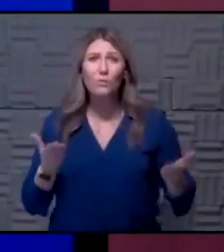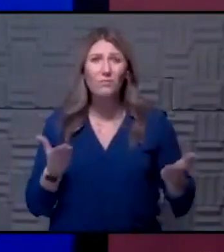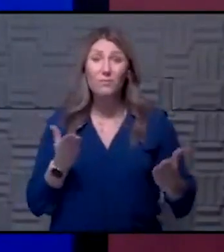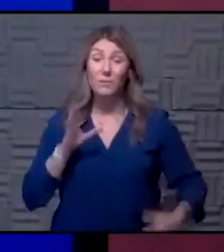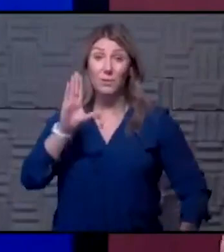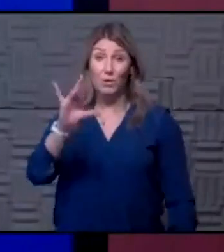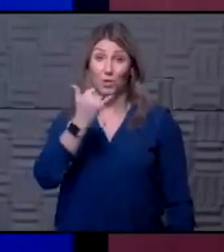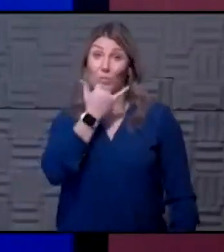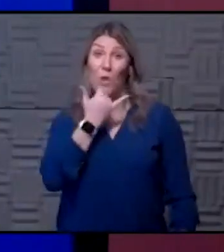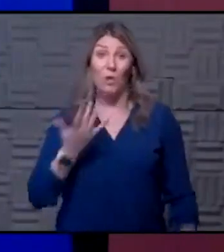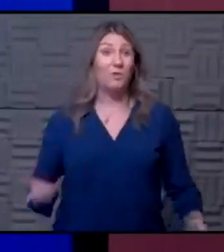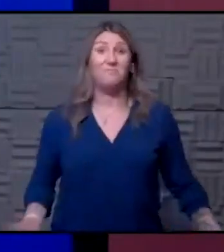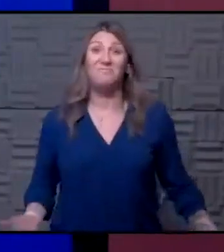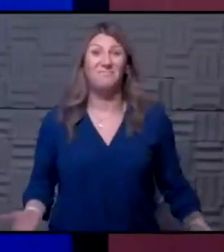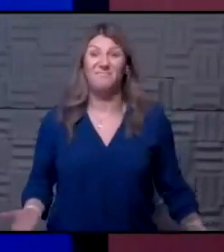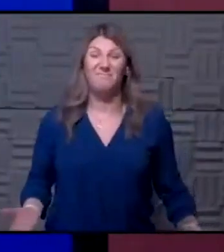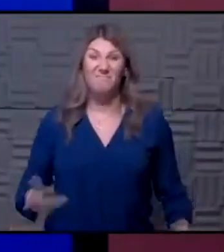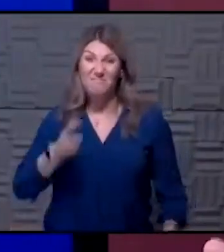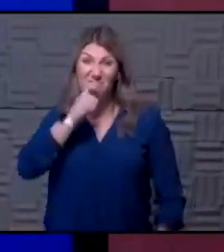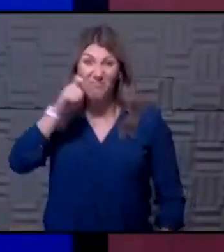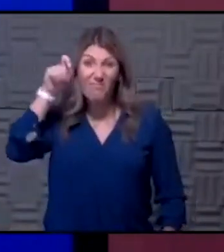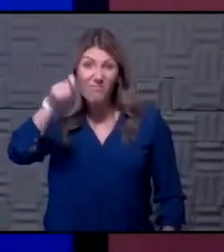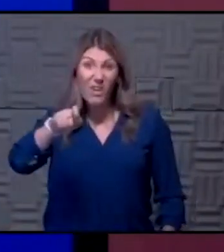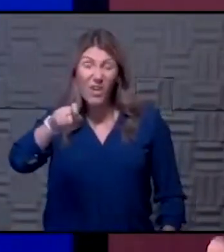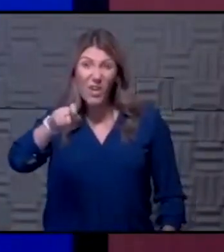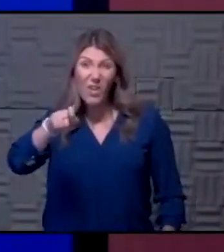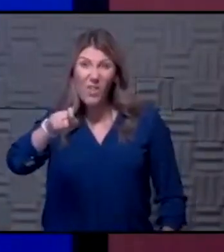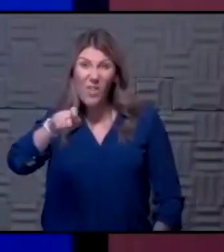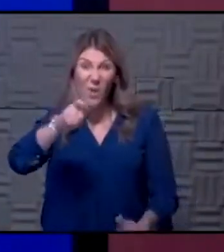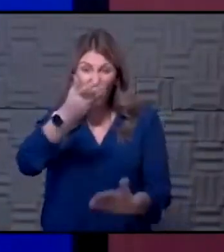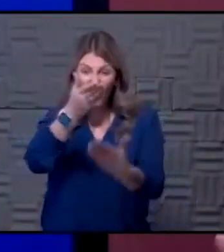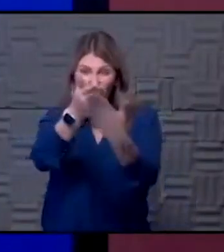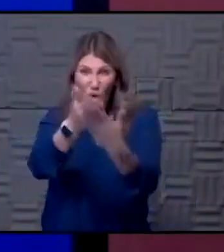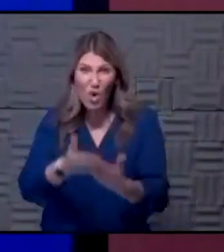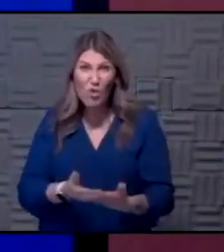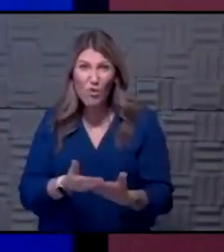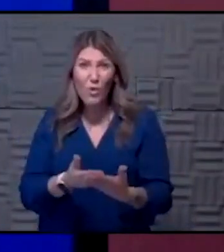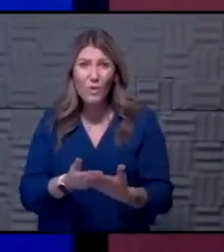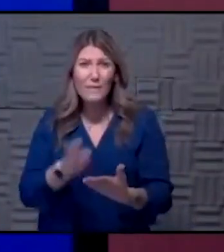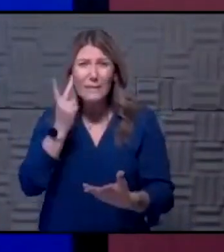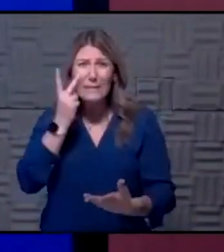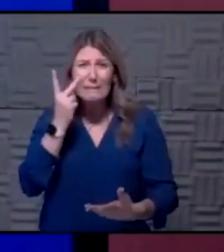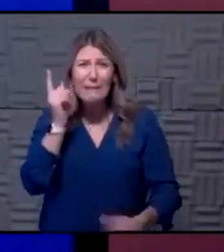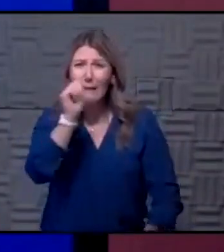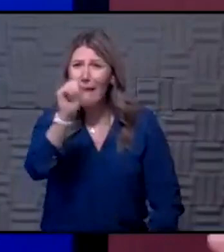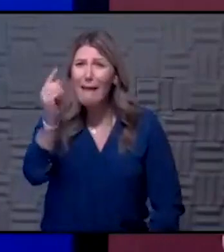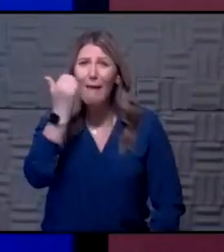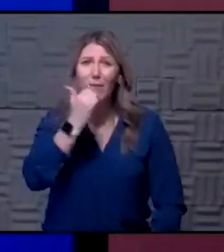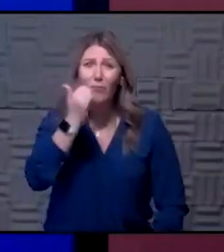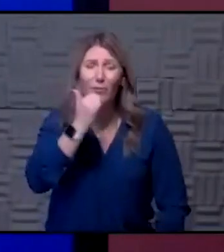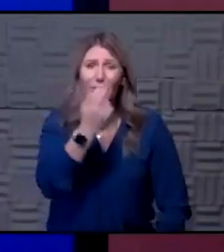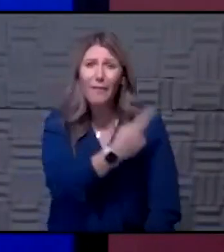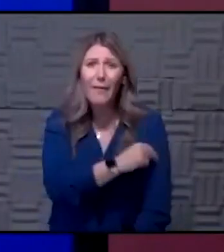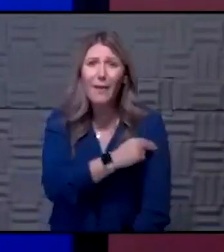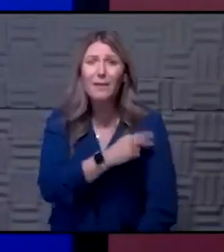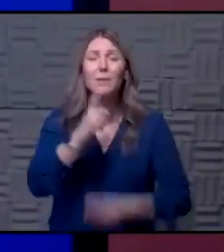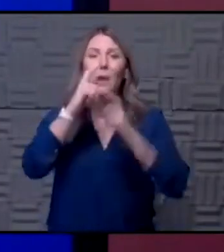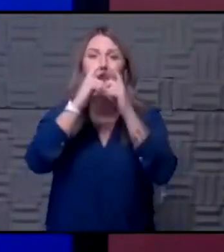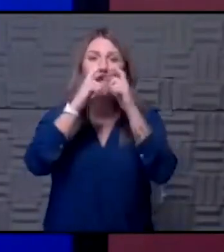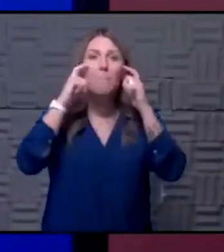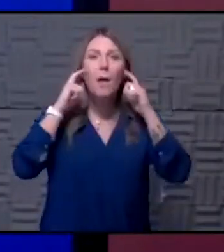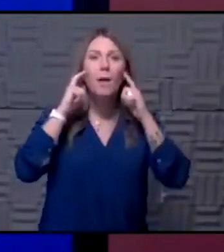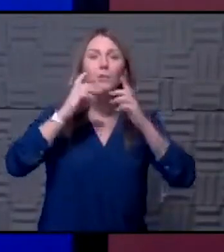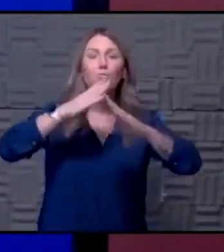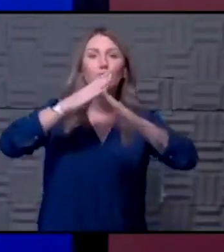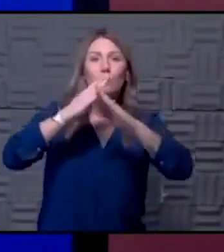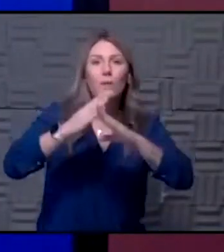wrong. Yeah. The overwhelming proof, and we live it every day in our hospitals, is that masks prevent